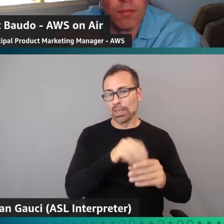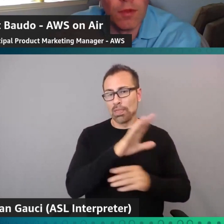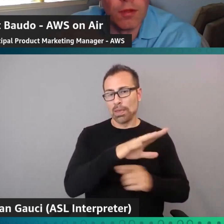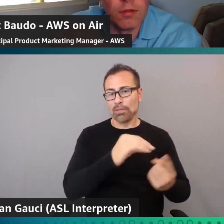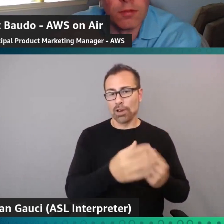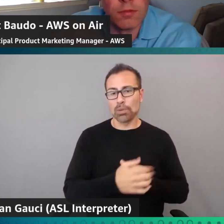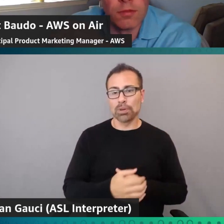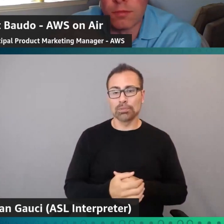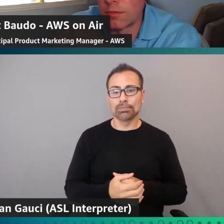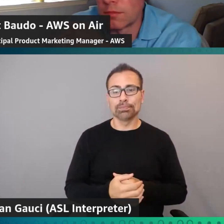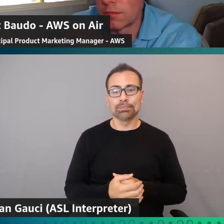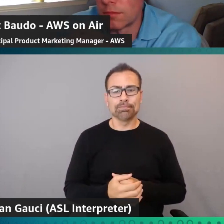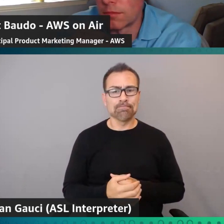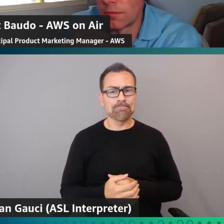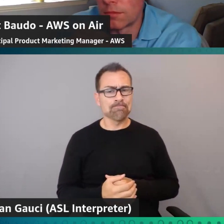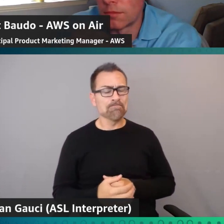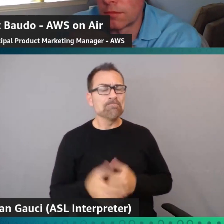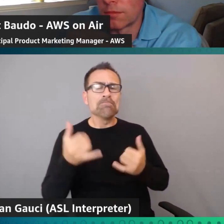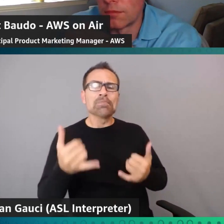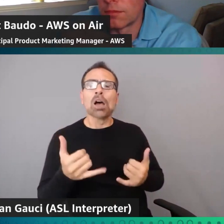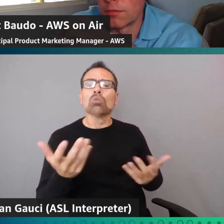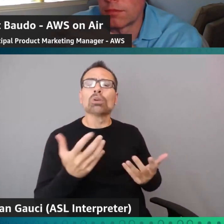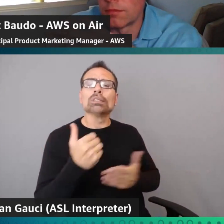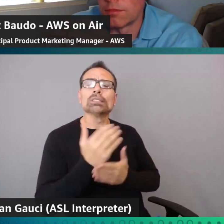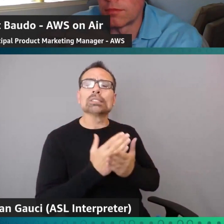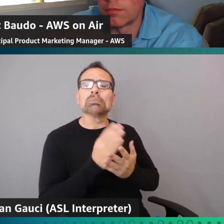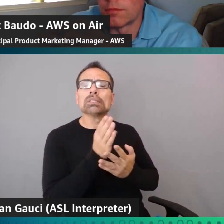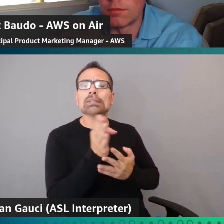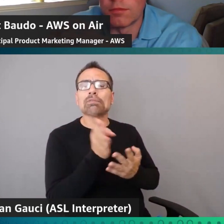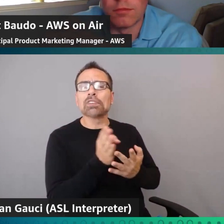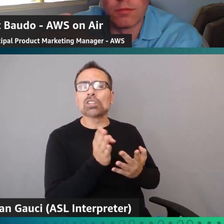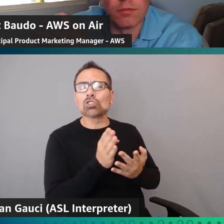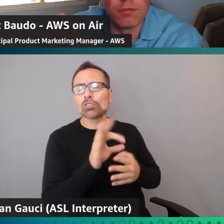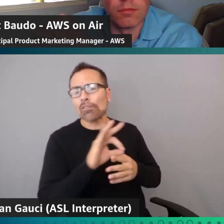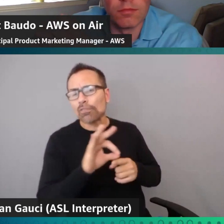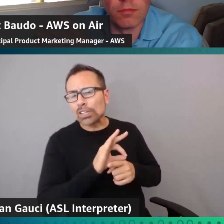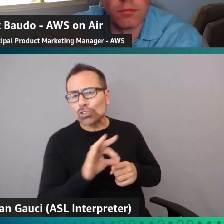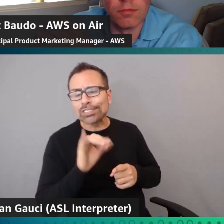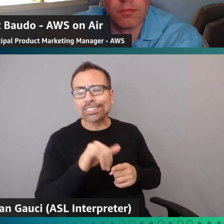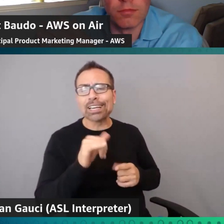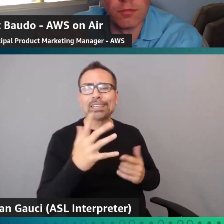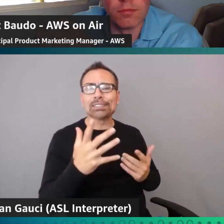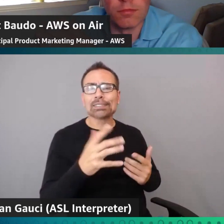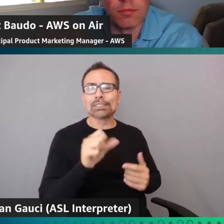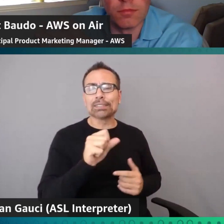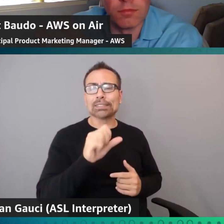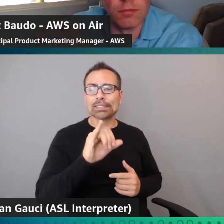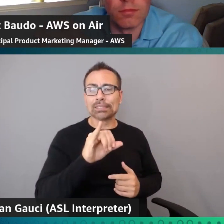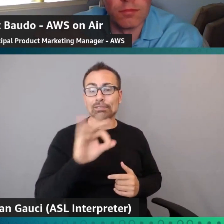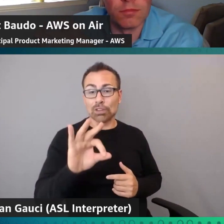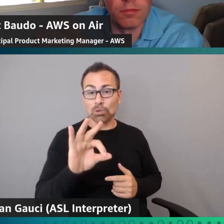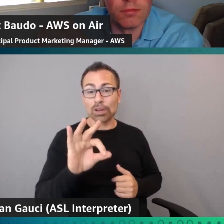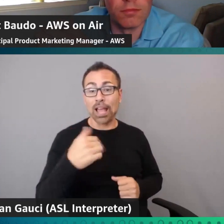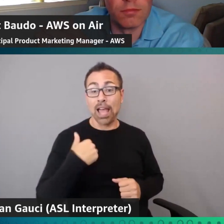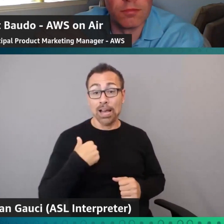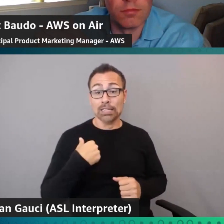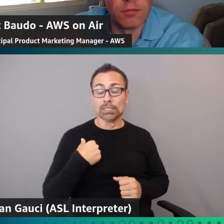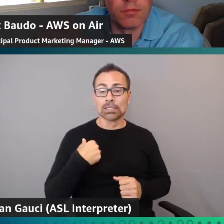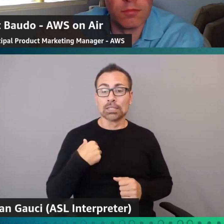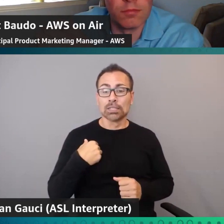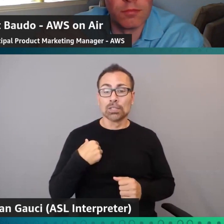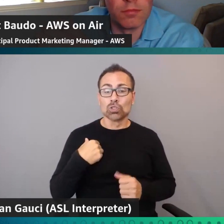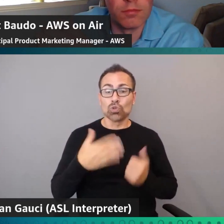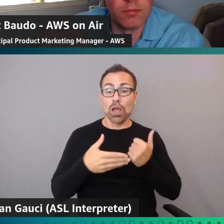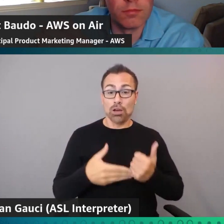were some of the features that the Sustainability Insights Framework has to